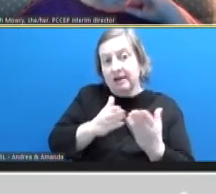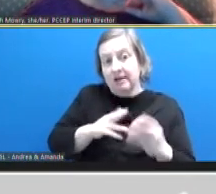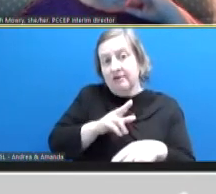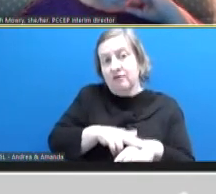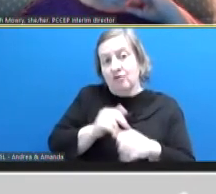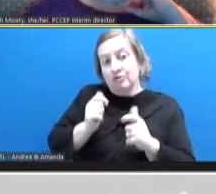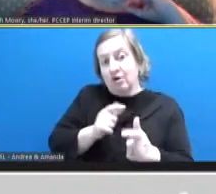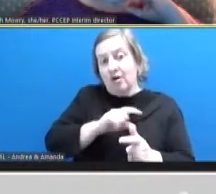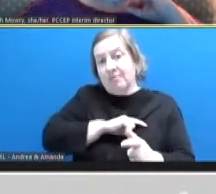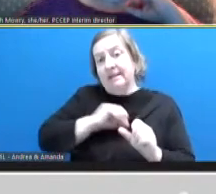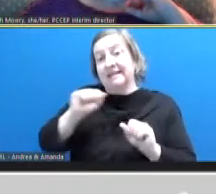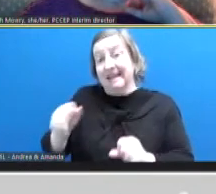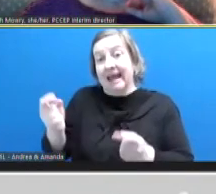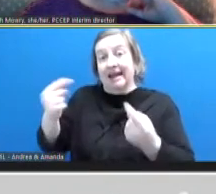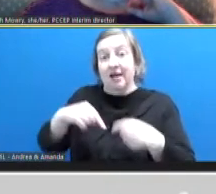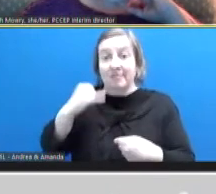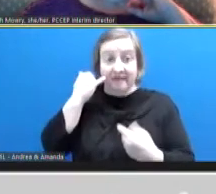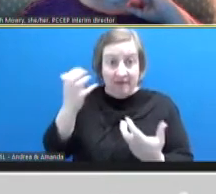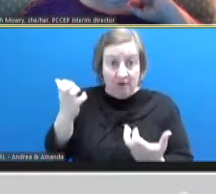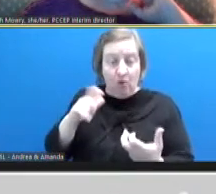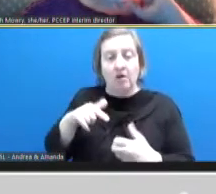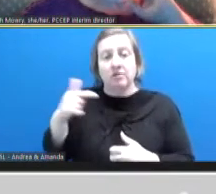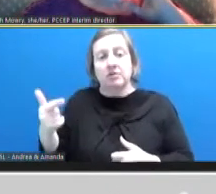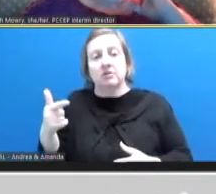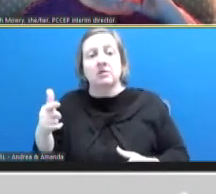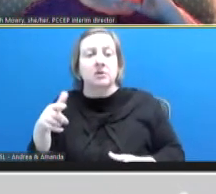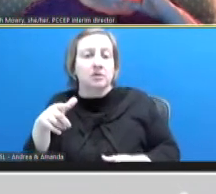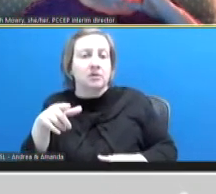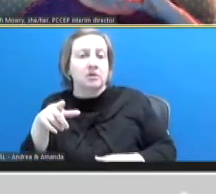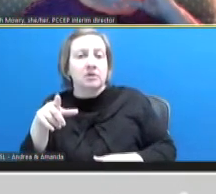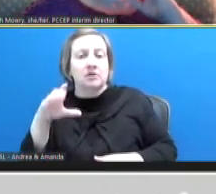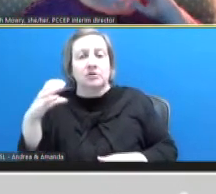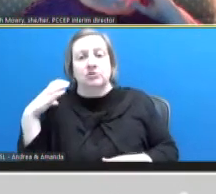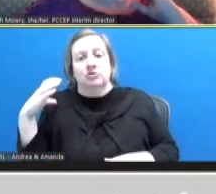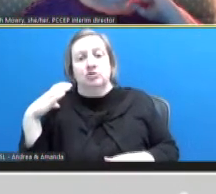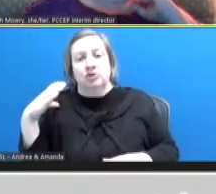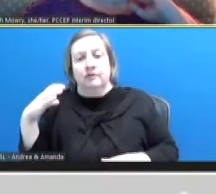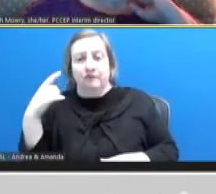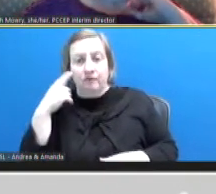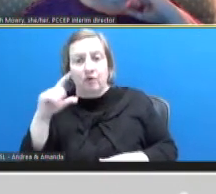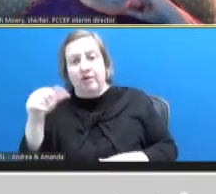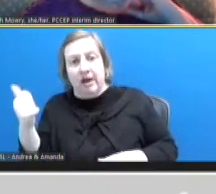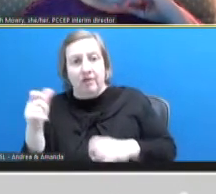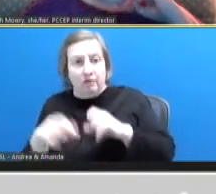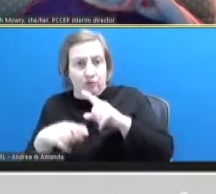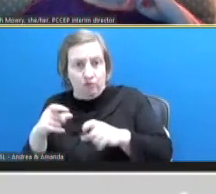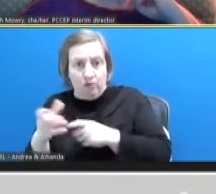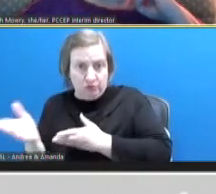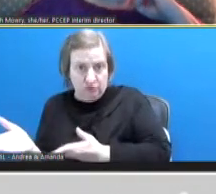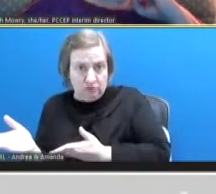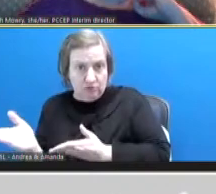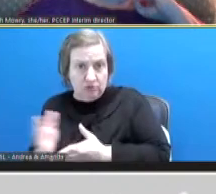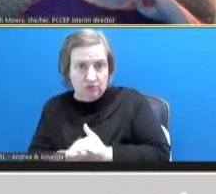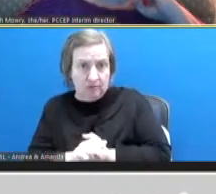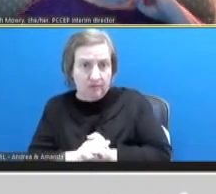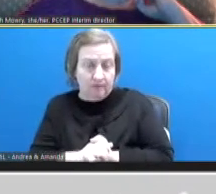police are welcome to come to if they'd like. I'll turn it over to you, Chief, for the other questions.